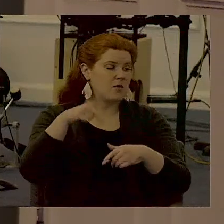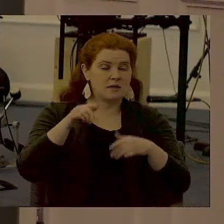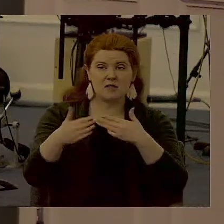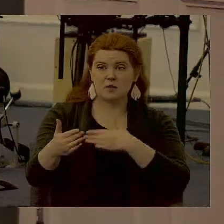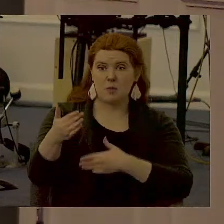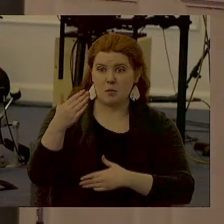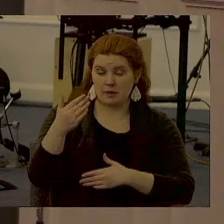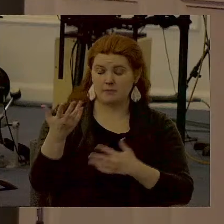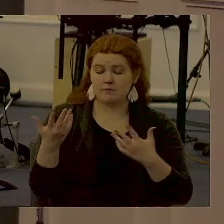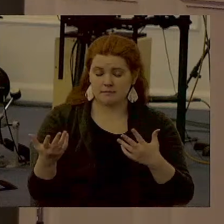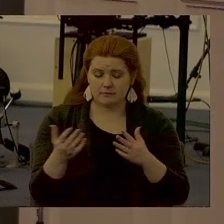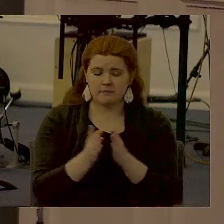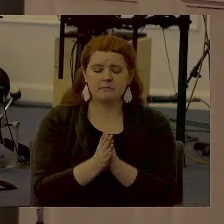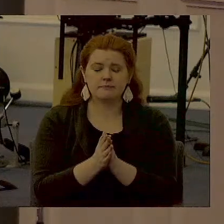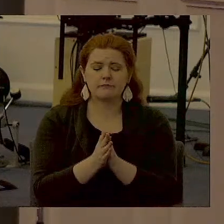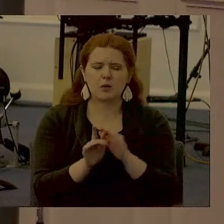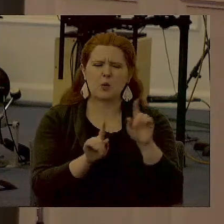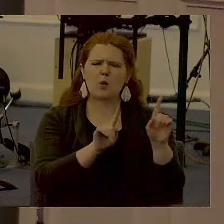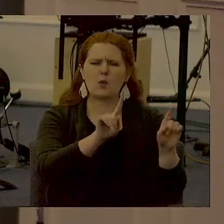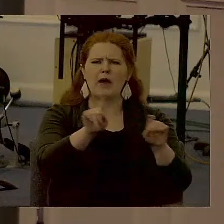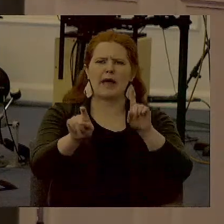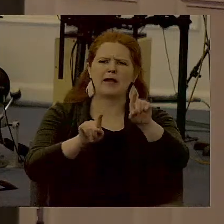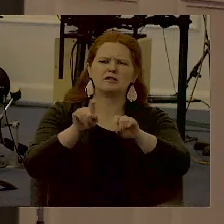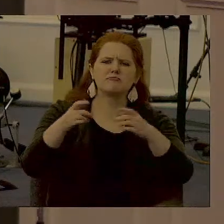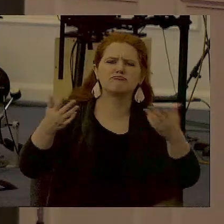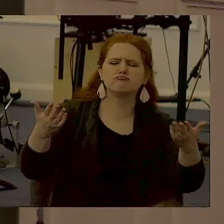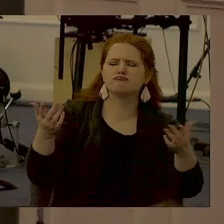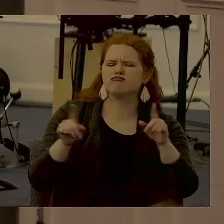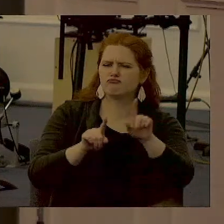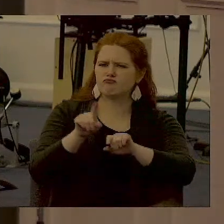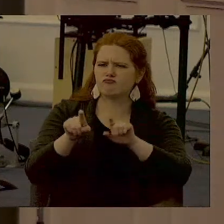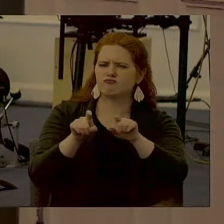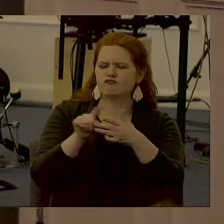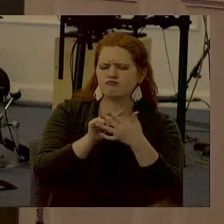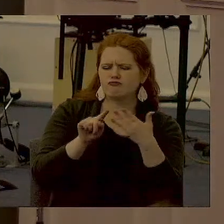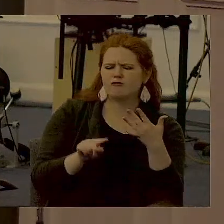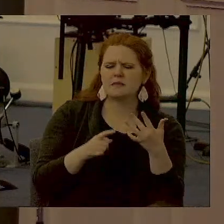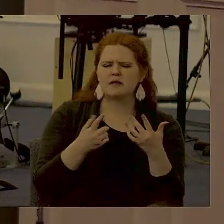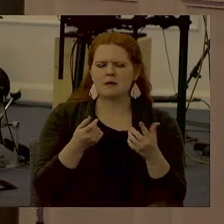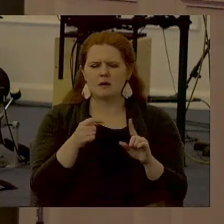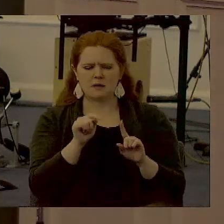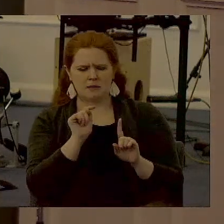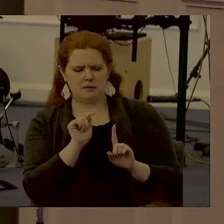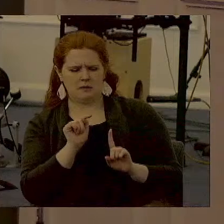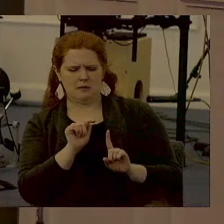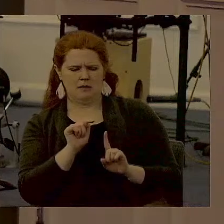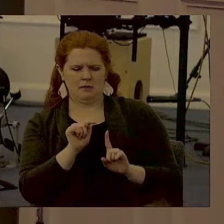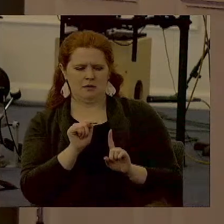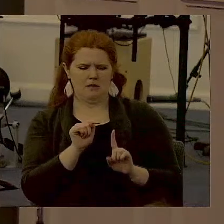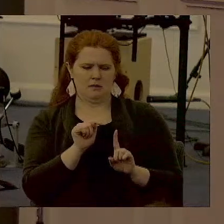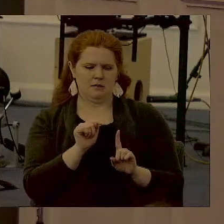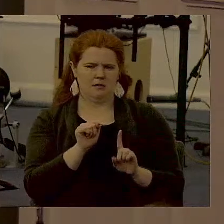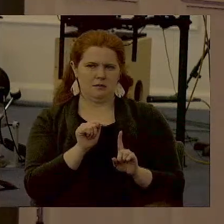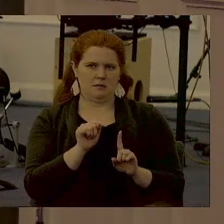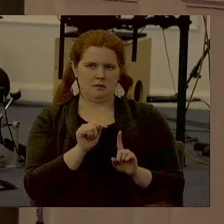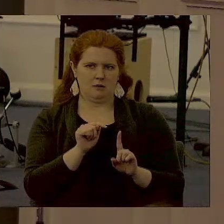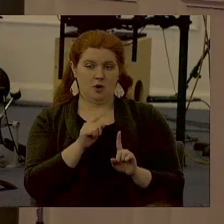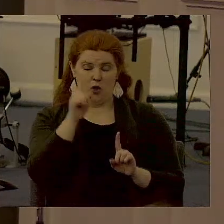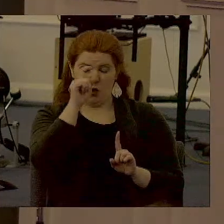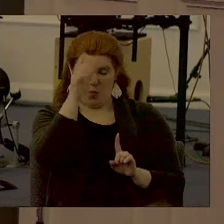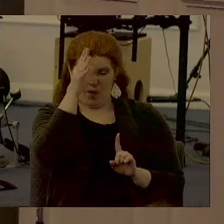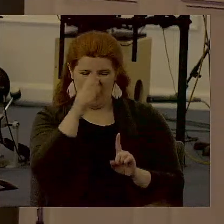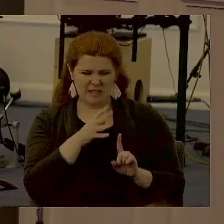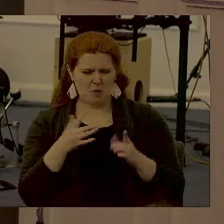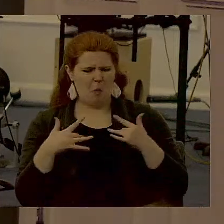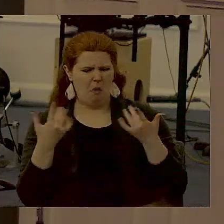is really ask a few questions to help us understand specifically what's going on around these wise